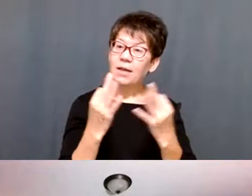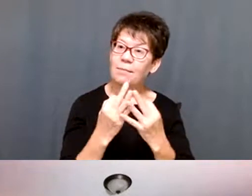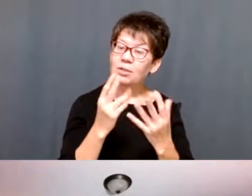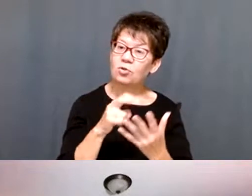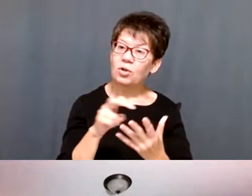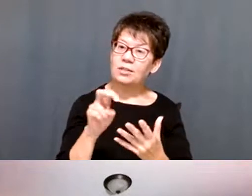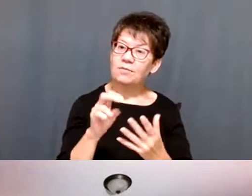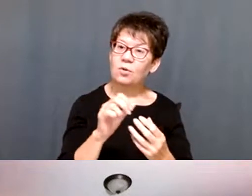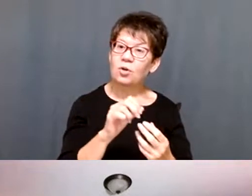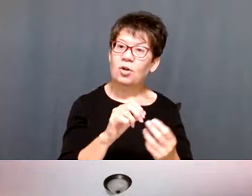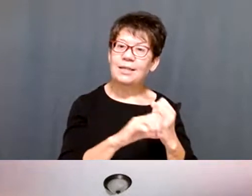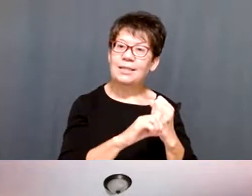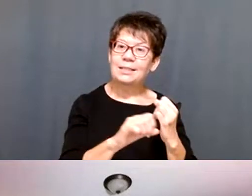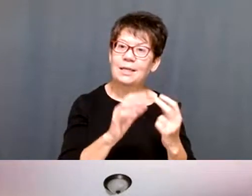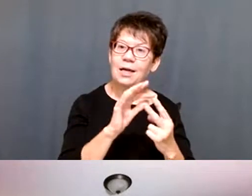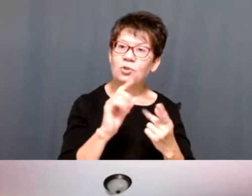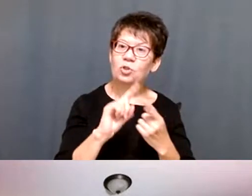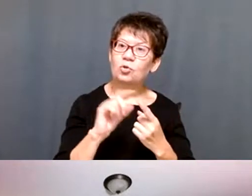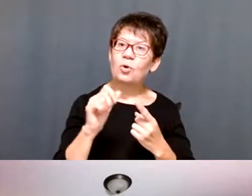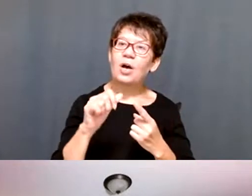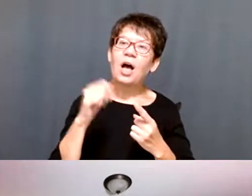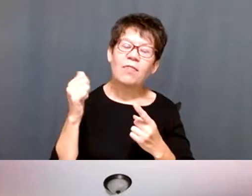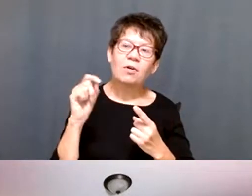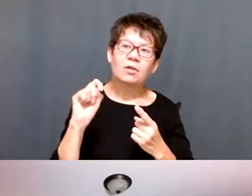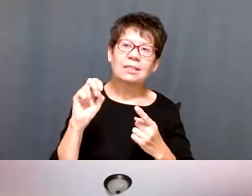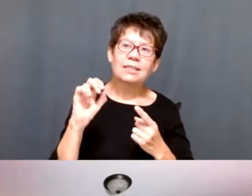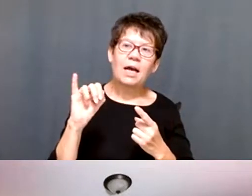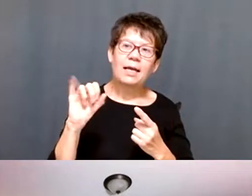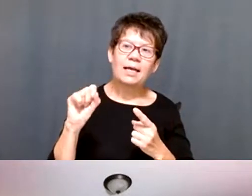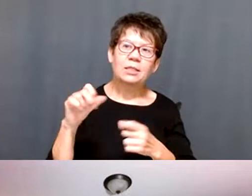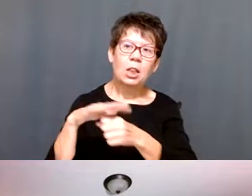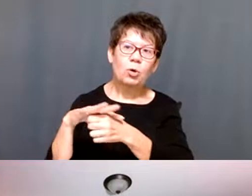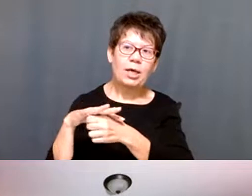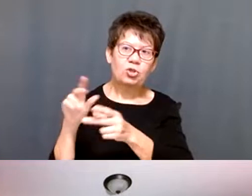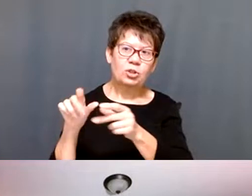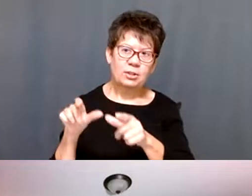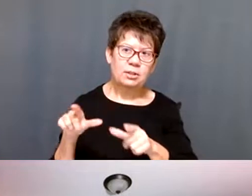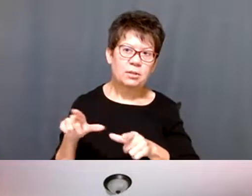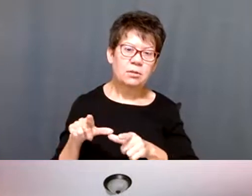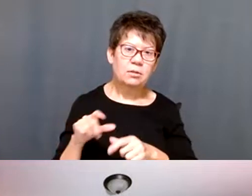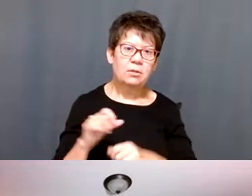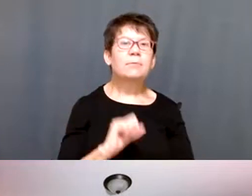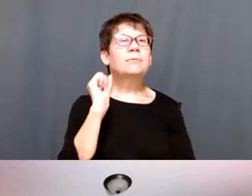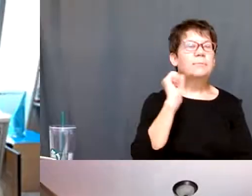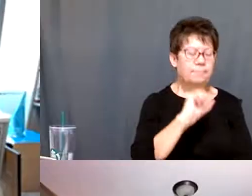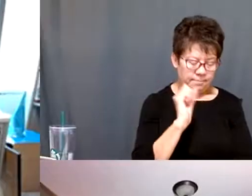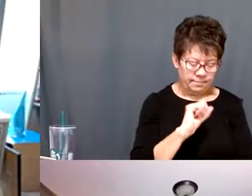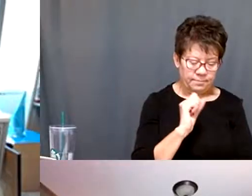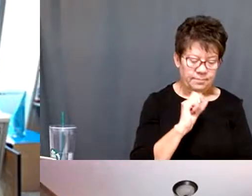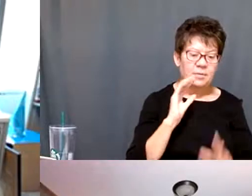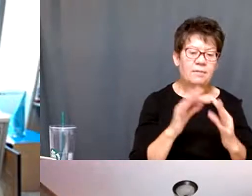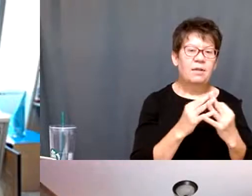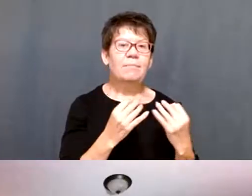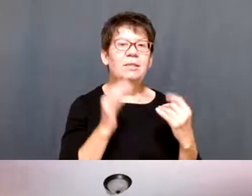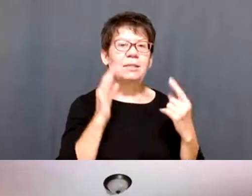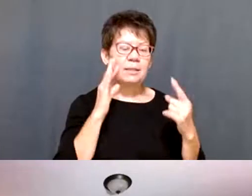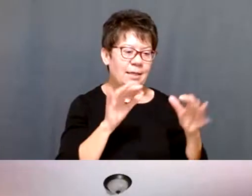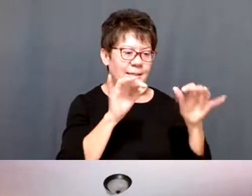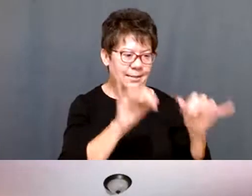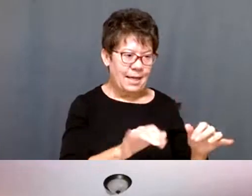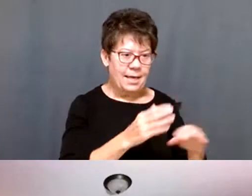the extended option to other TEIS locations? Yes, if a family has chosen to stay with TEIS past the